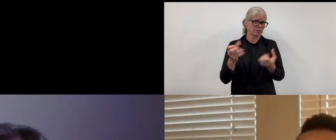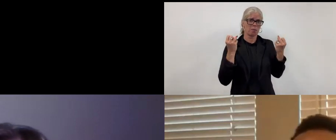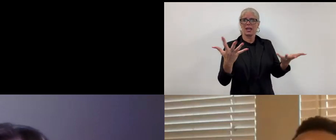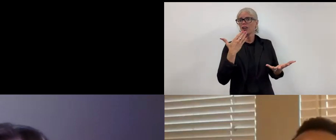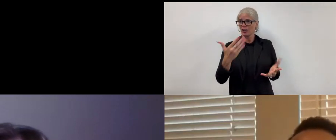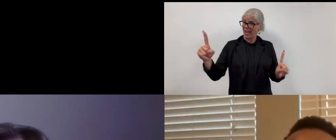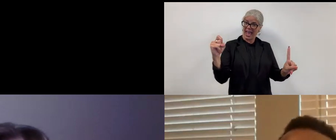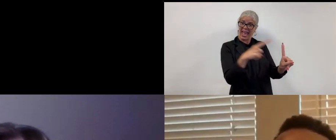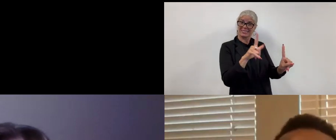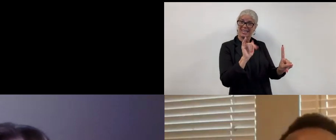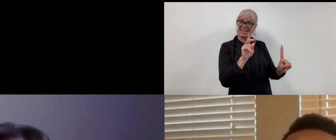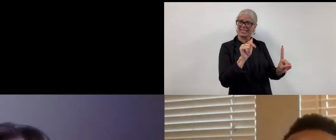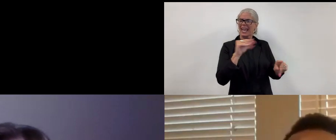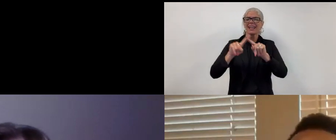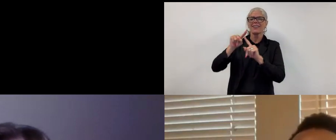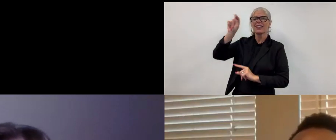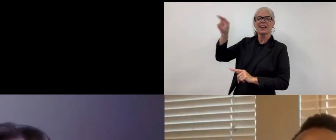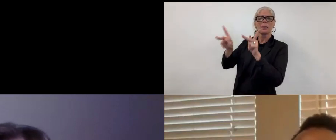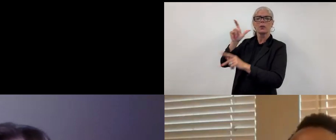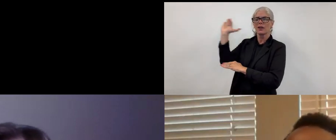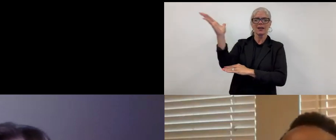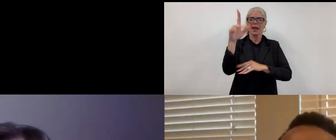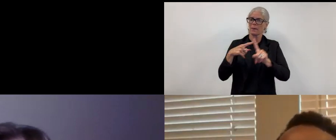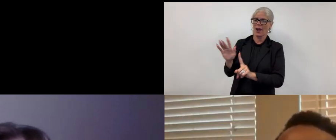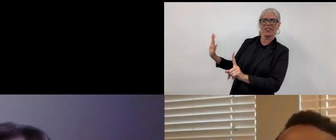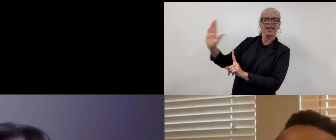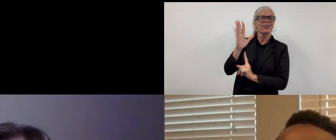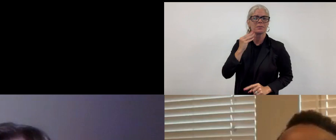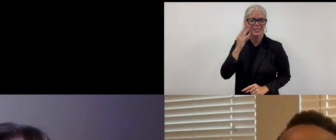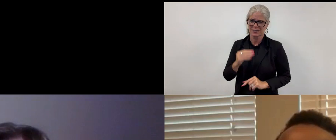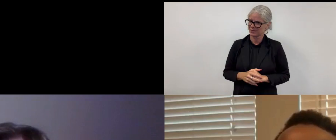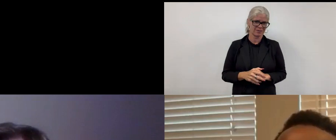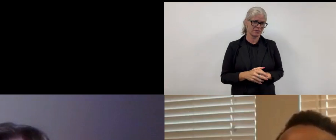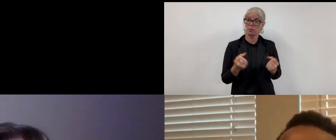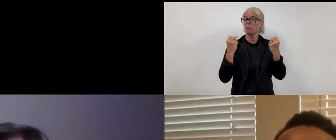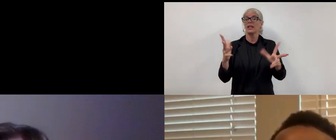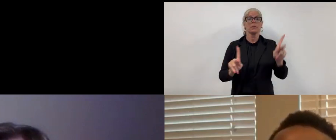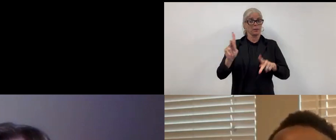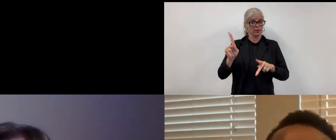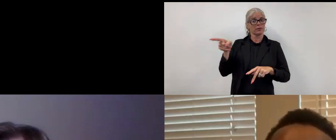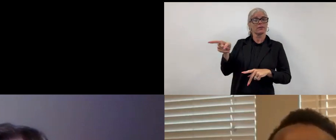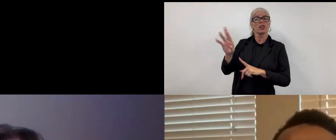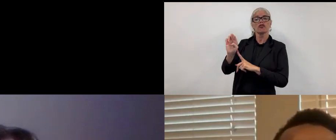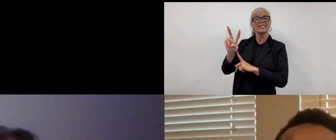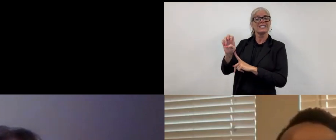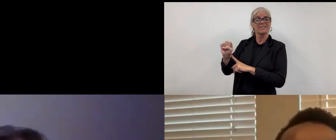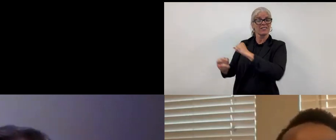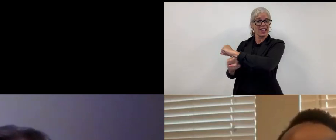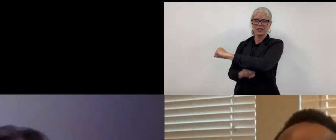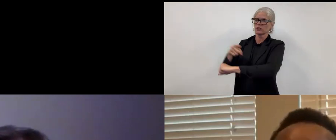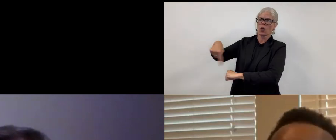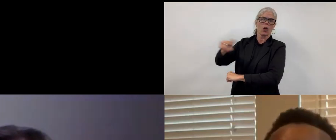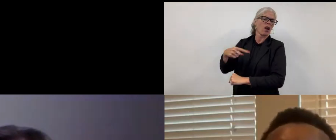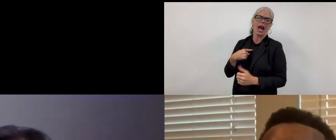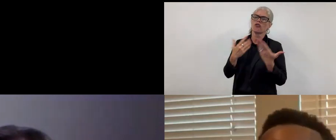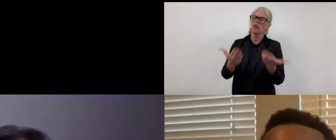Linda sessions and other folks who have been in this position speaking about their experiences. A lot of them are on the Reeve Foundation's YouTube channel. So could